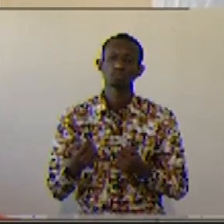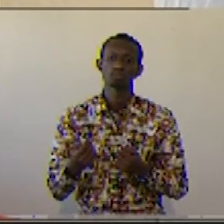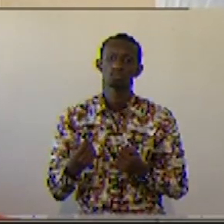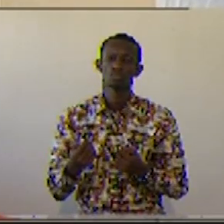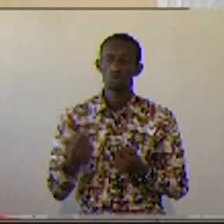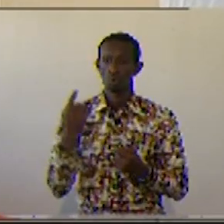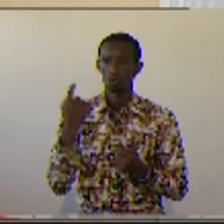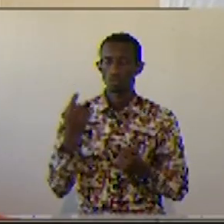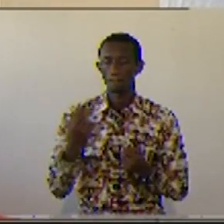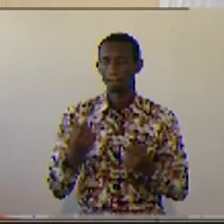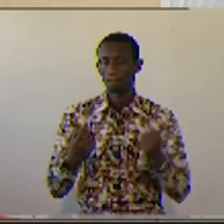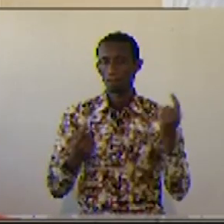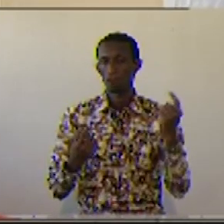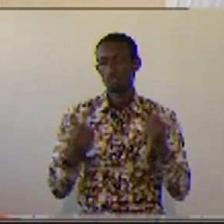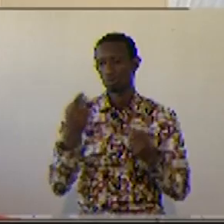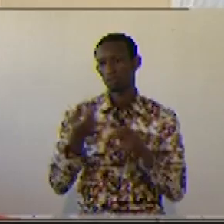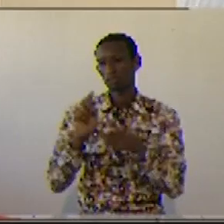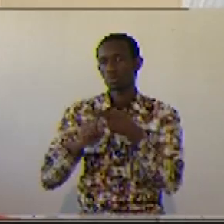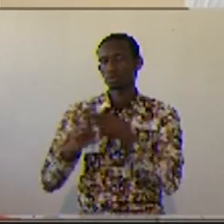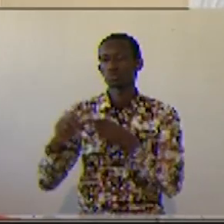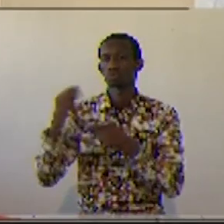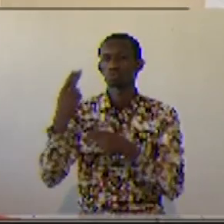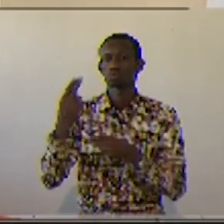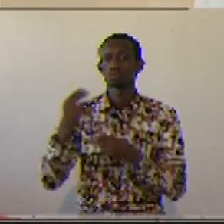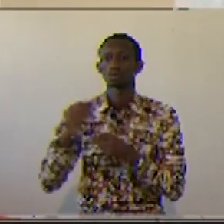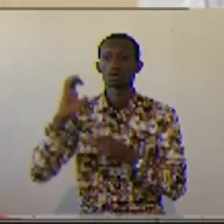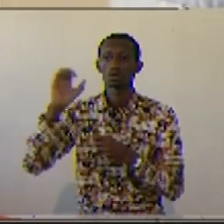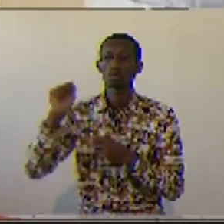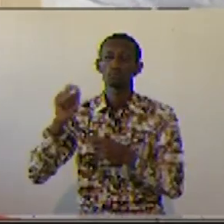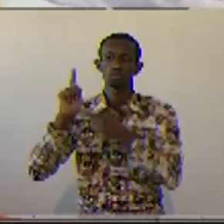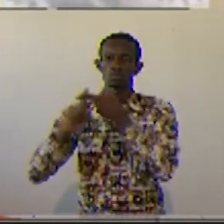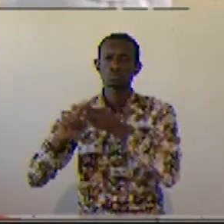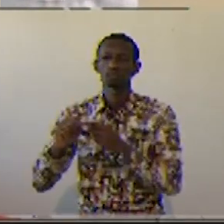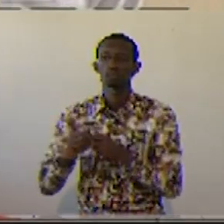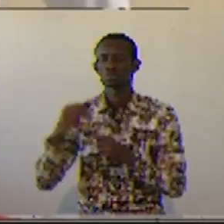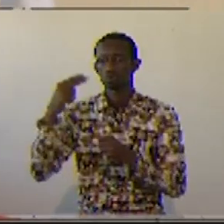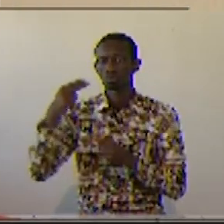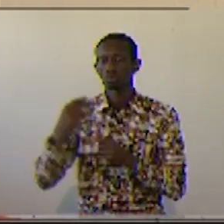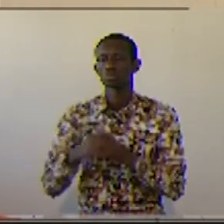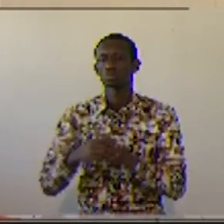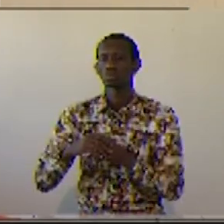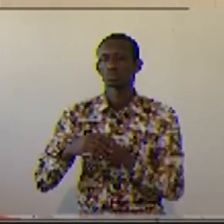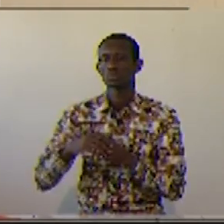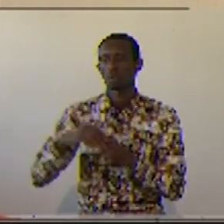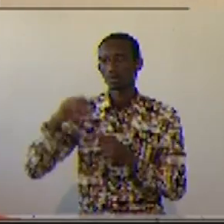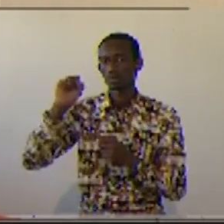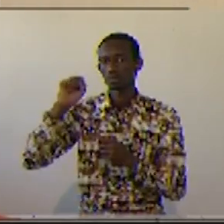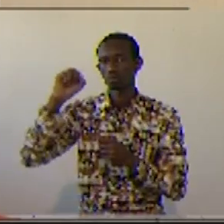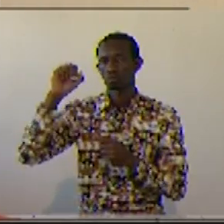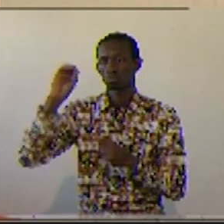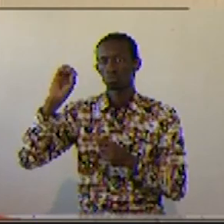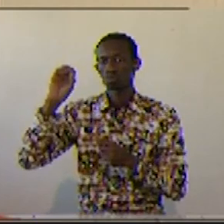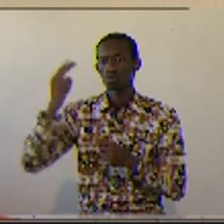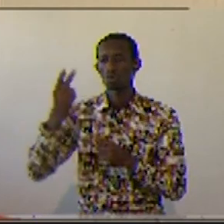potassium sulfate plus 2 carbon dioxide and 2 H2O. Now we check if our equation is